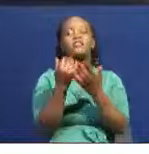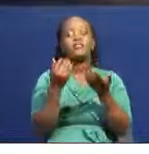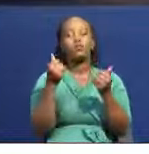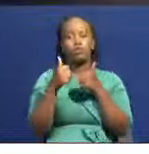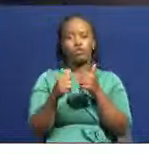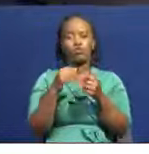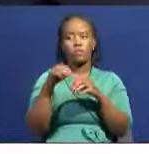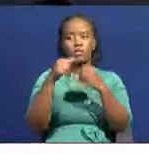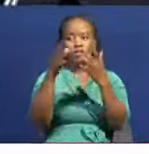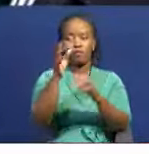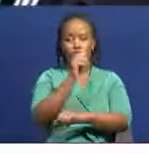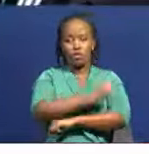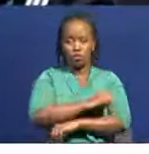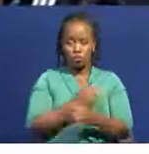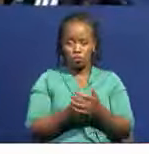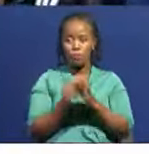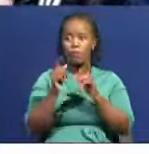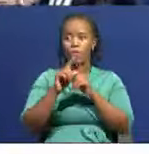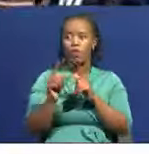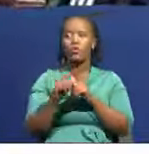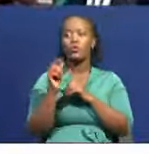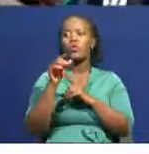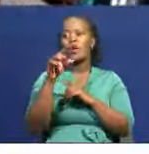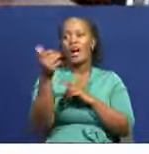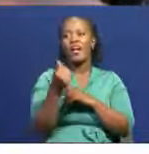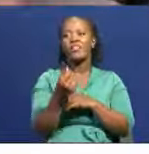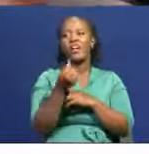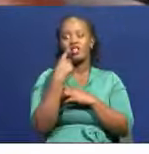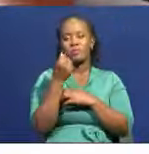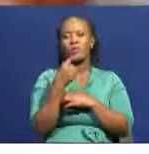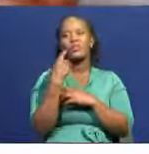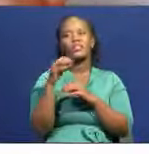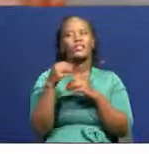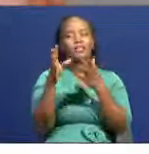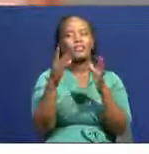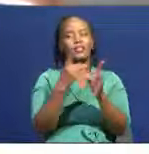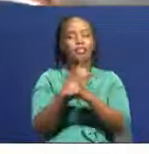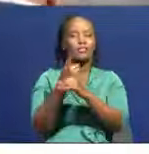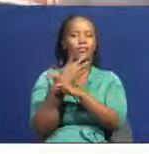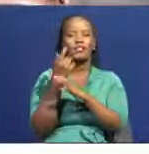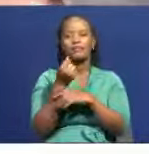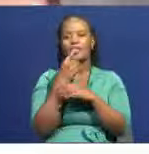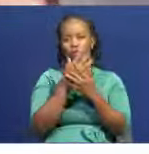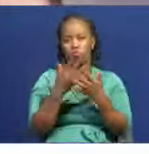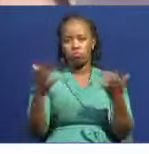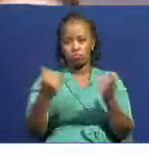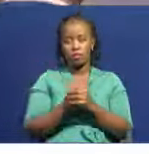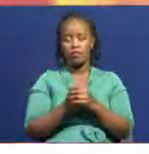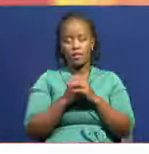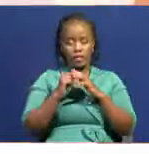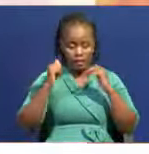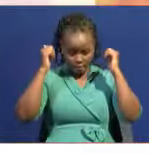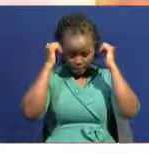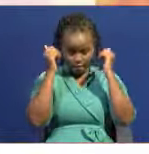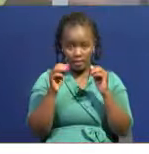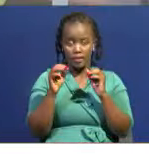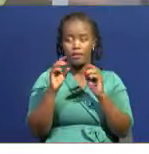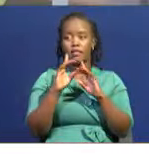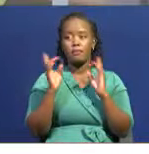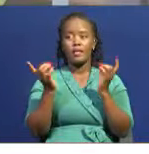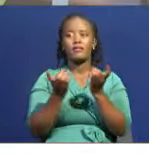institution. MP Shah Hospital is also sending medical consumables. The State Department of Education, led by none other